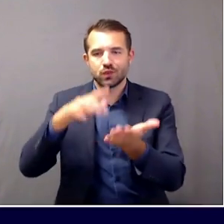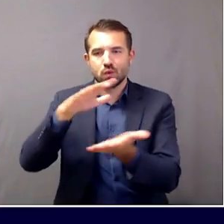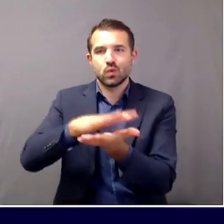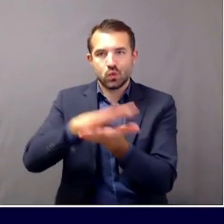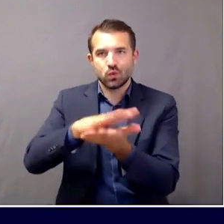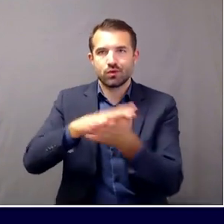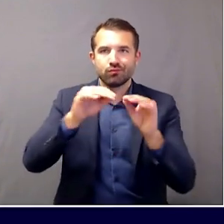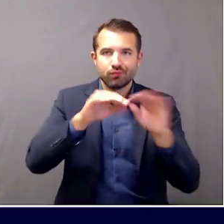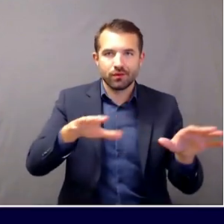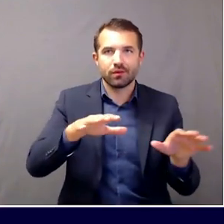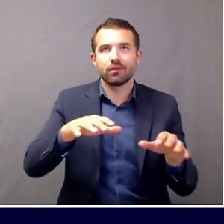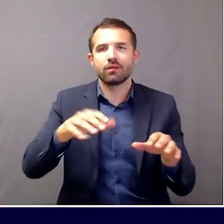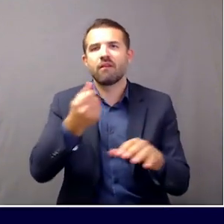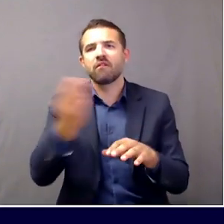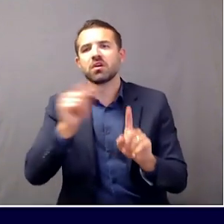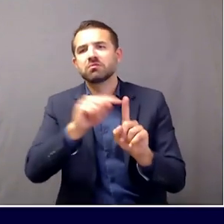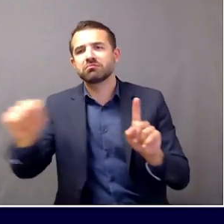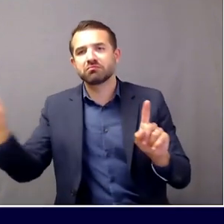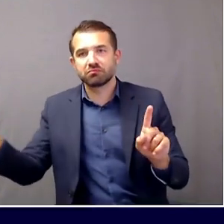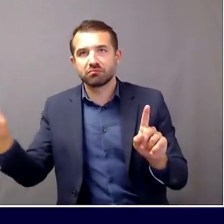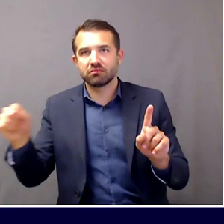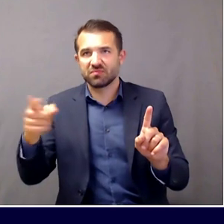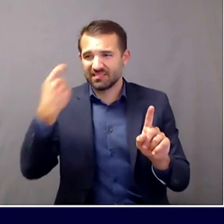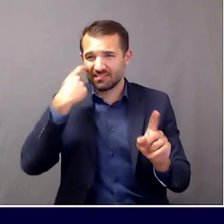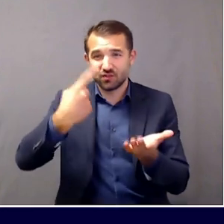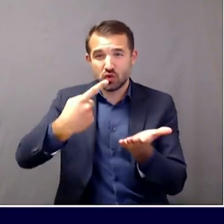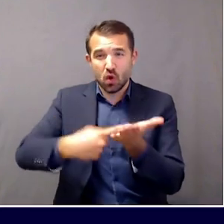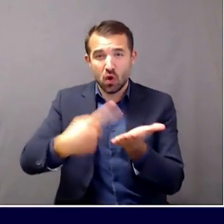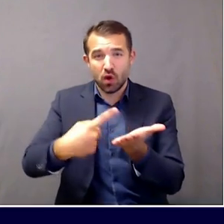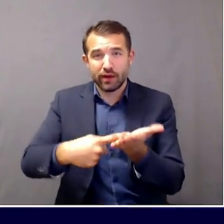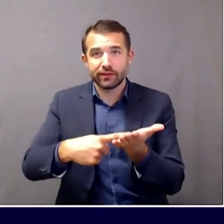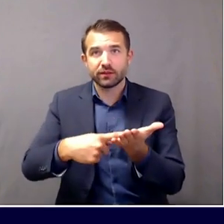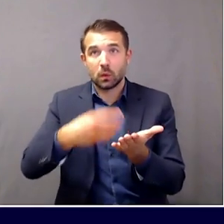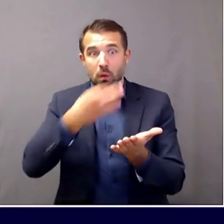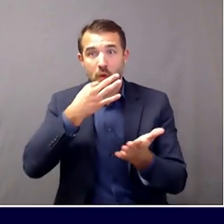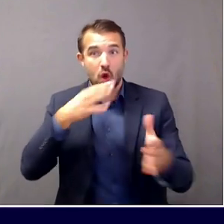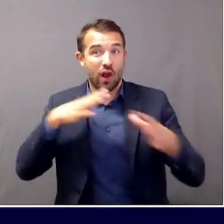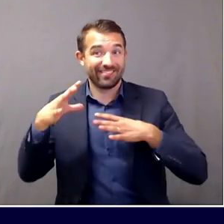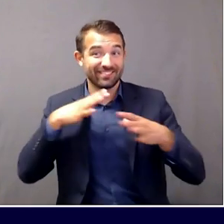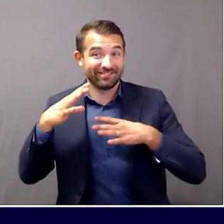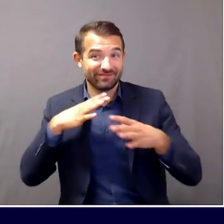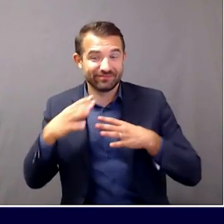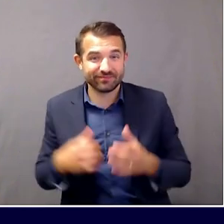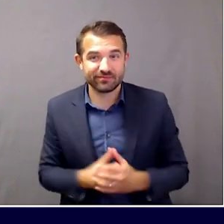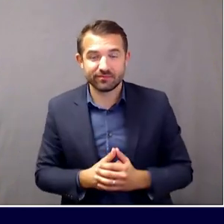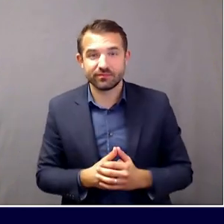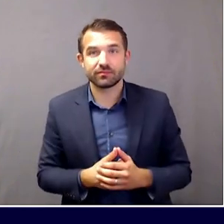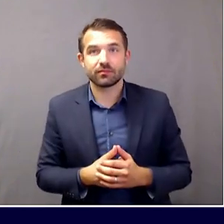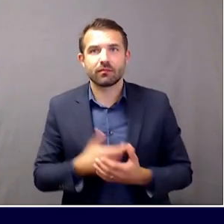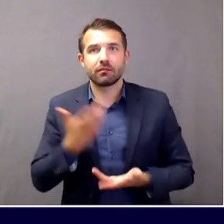the holidays approaching, and some families might be adjusting their travel plans or just, plans with families in